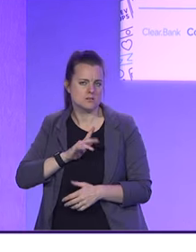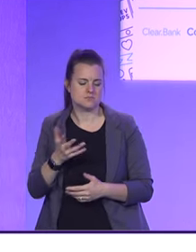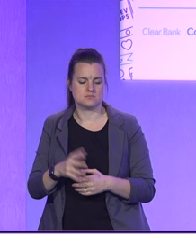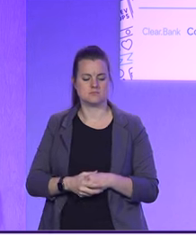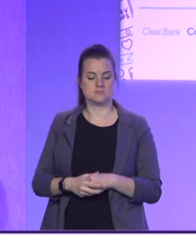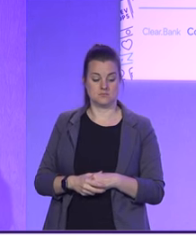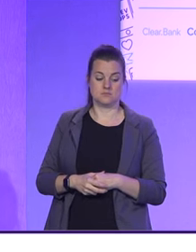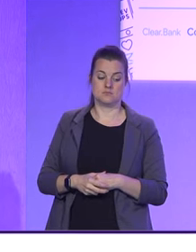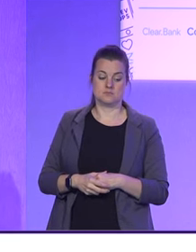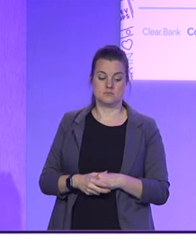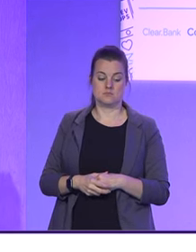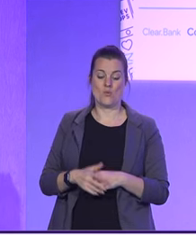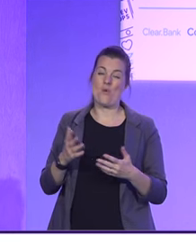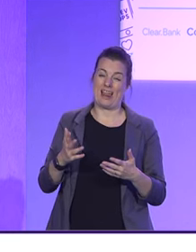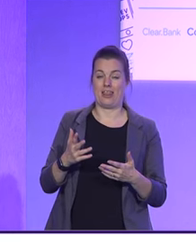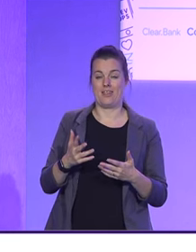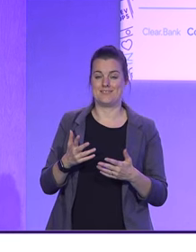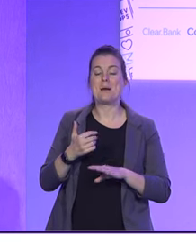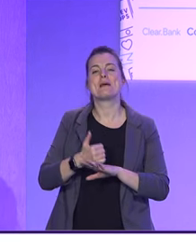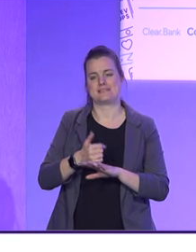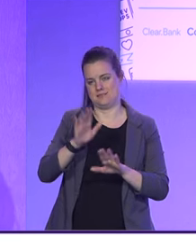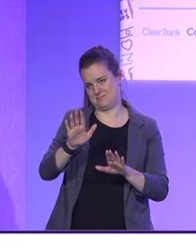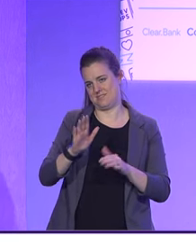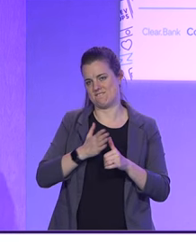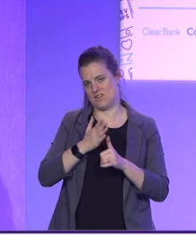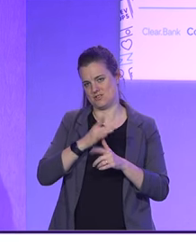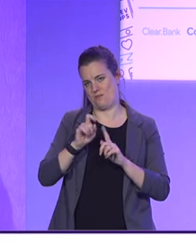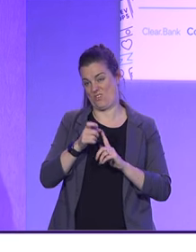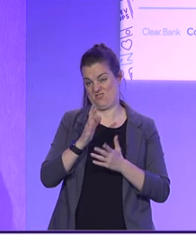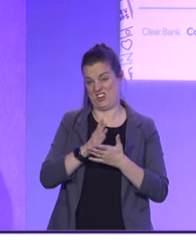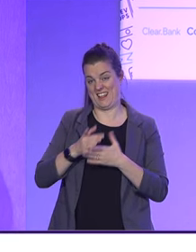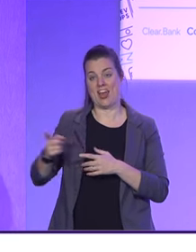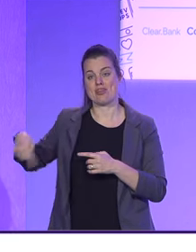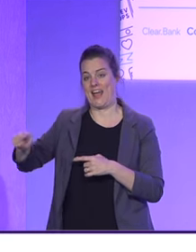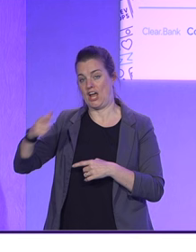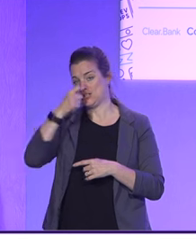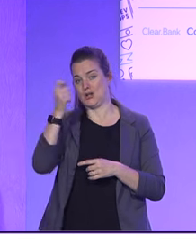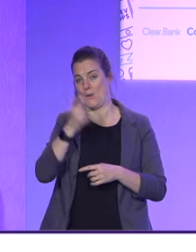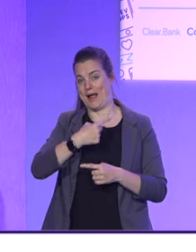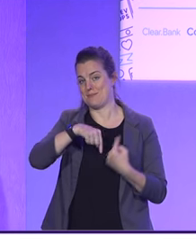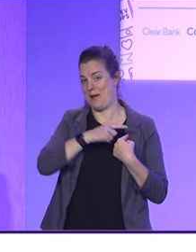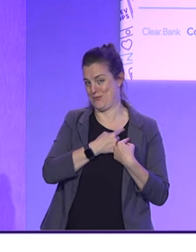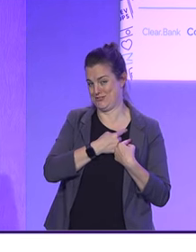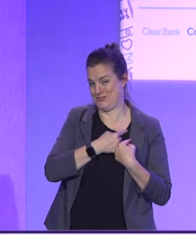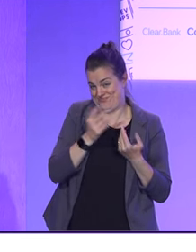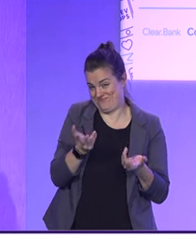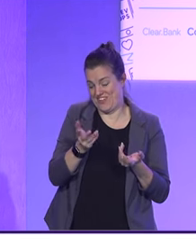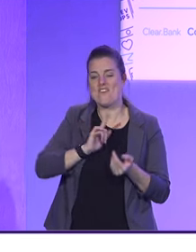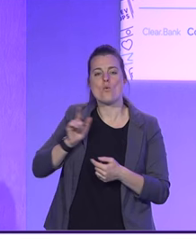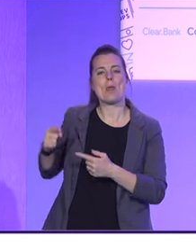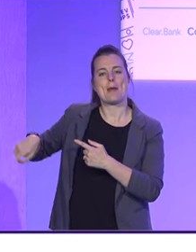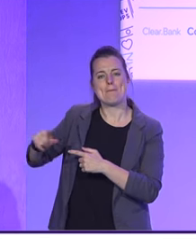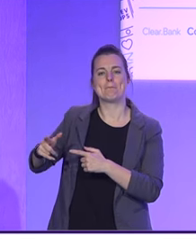well, basically, well, the first thing is just to point is that basically they don't care about us. They don't know what to do. Basically for them is